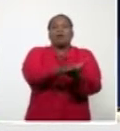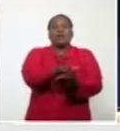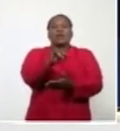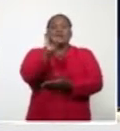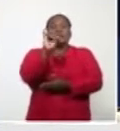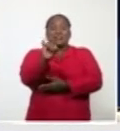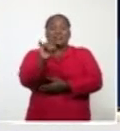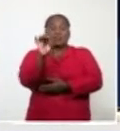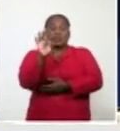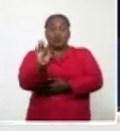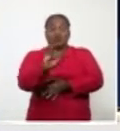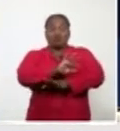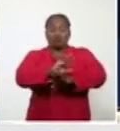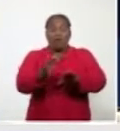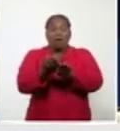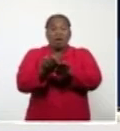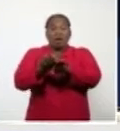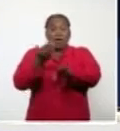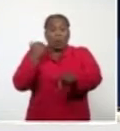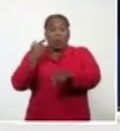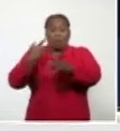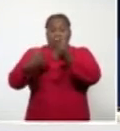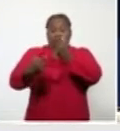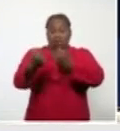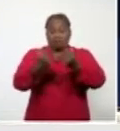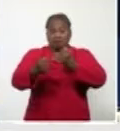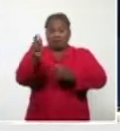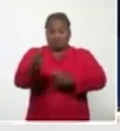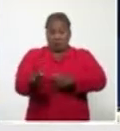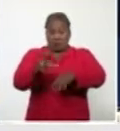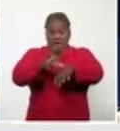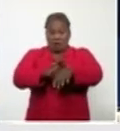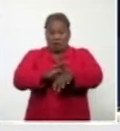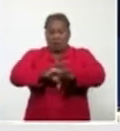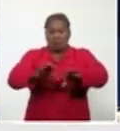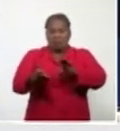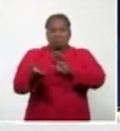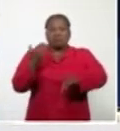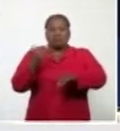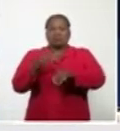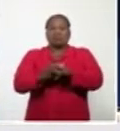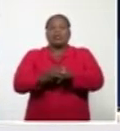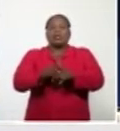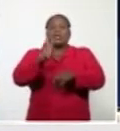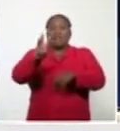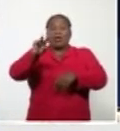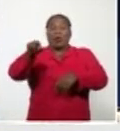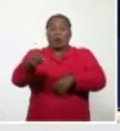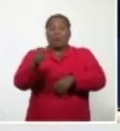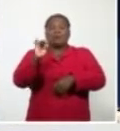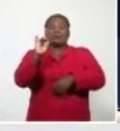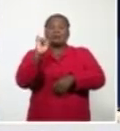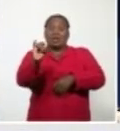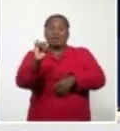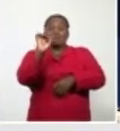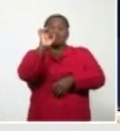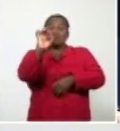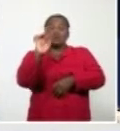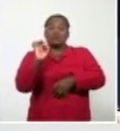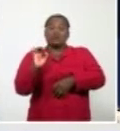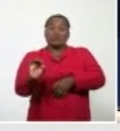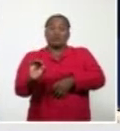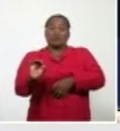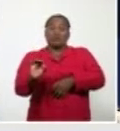completed, but up until last night at midnight, there were 4 cases. Cuba has a total of